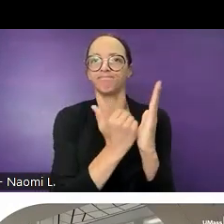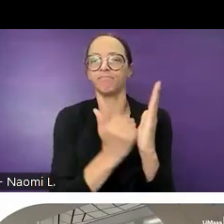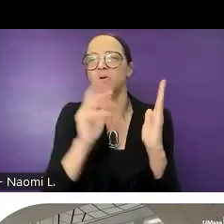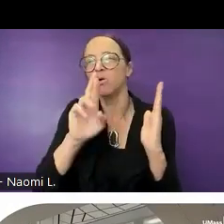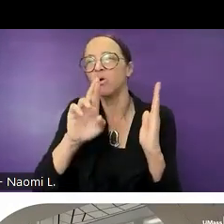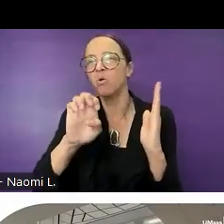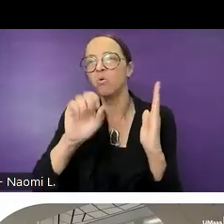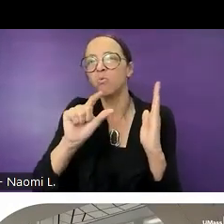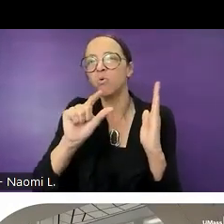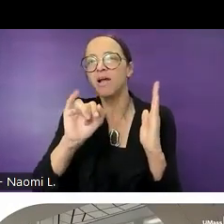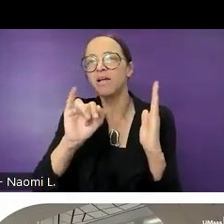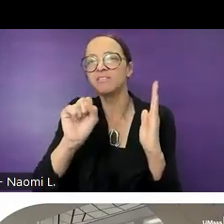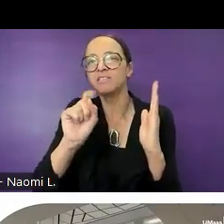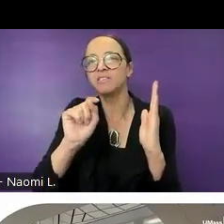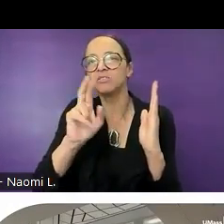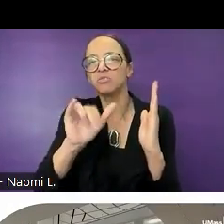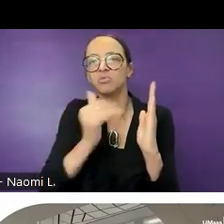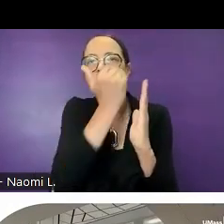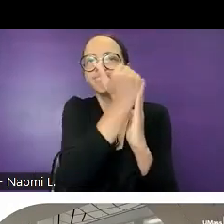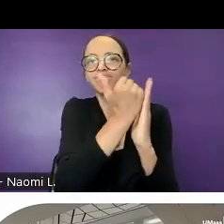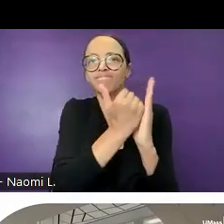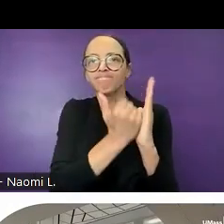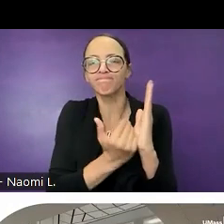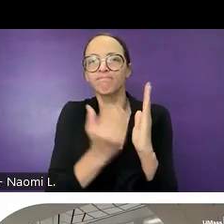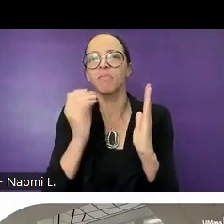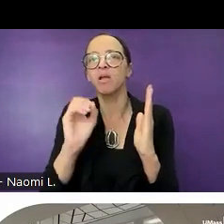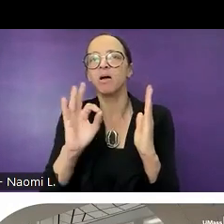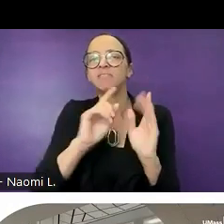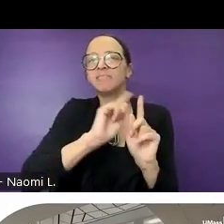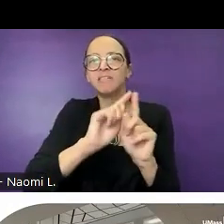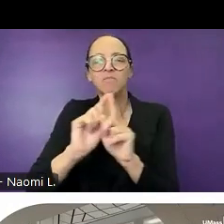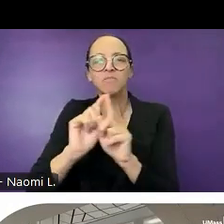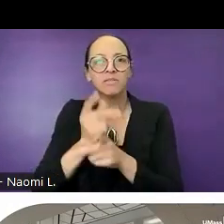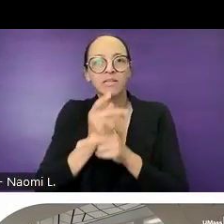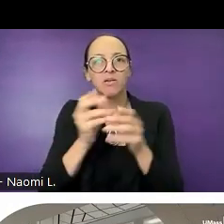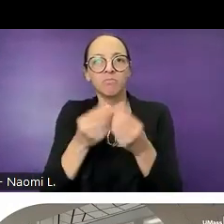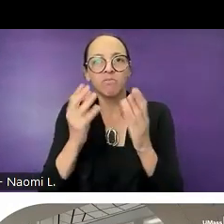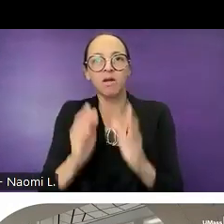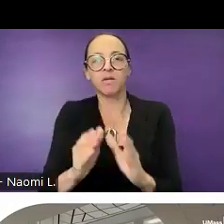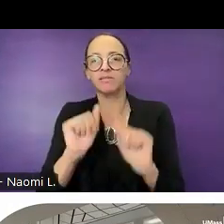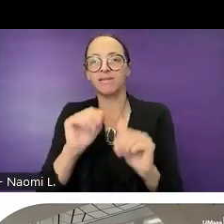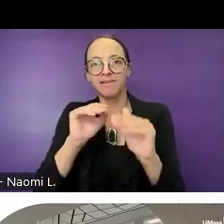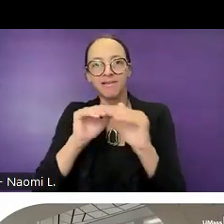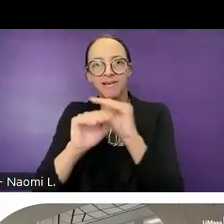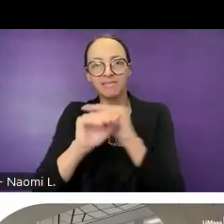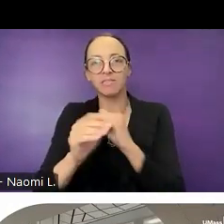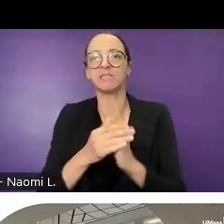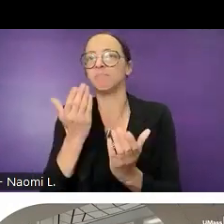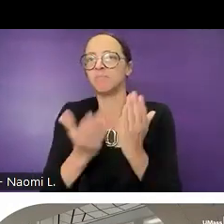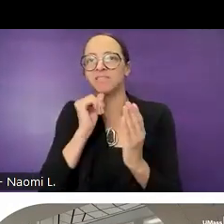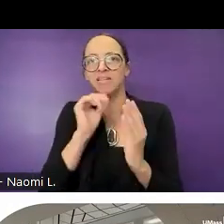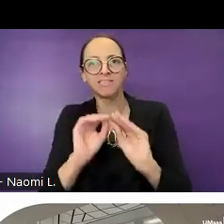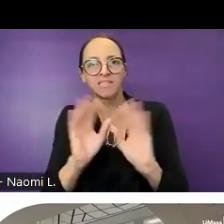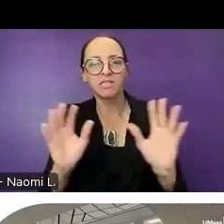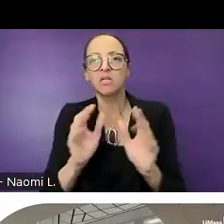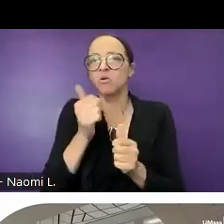care providers that can be accessed. It may be unclear, what standards for provider training are adequate,